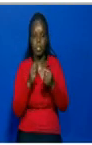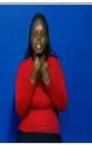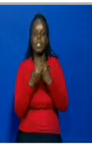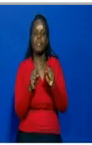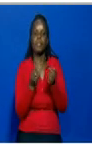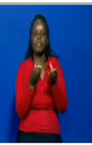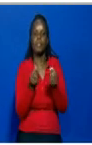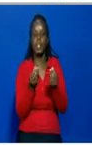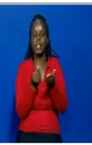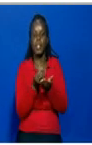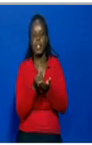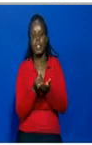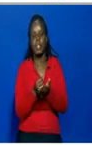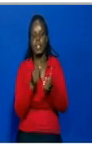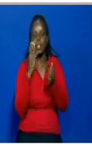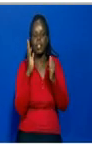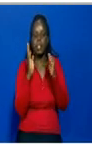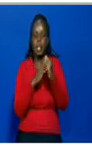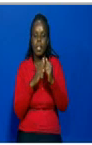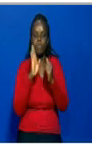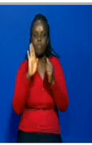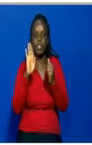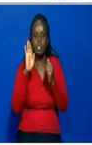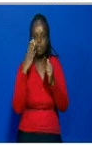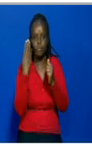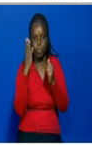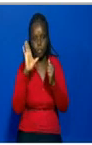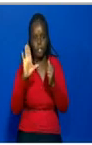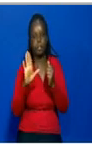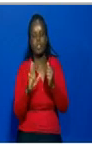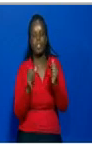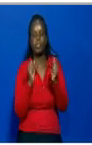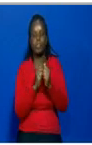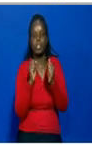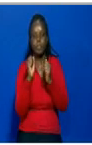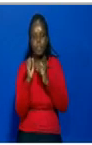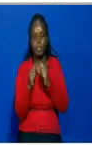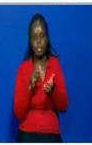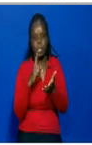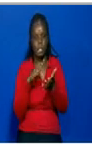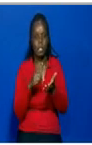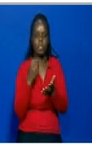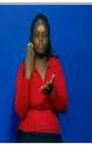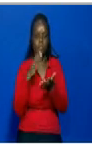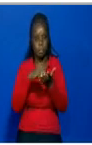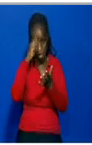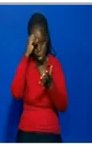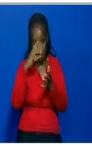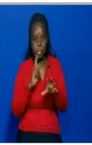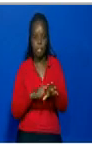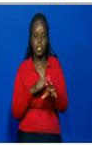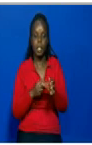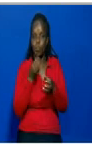money. At 9:45 to 10:15 a.m. we have our grade 4 learners once more, this time doing